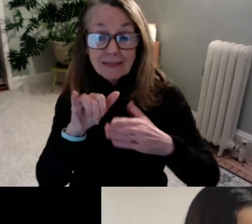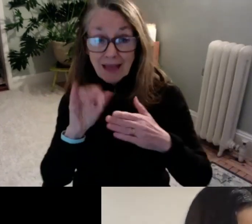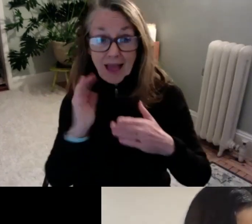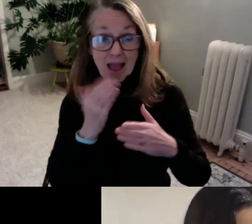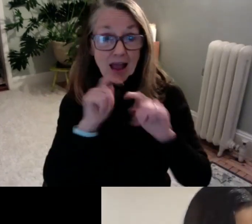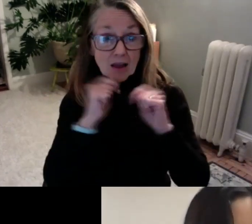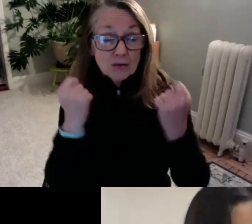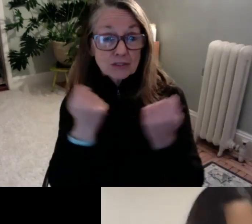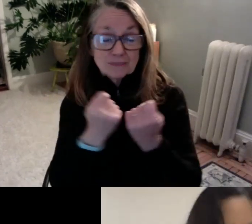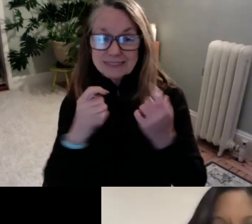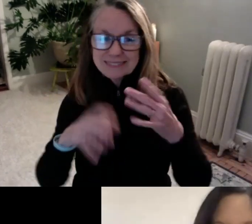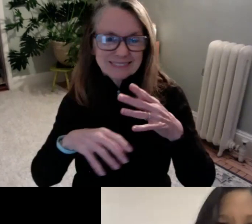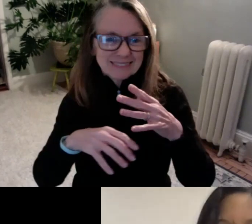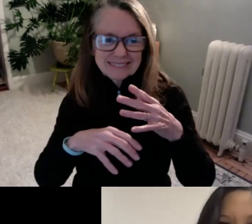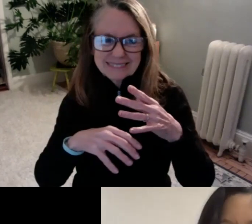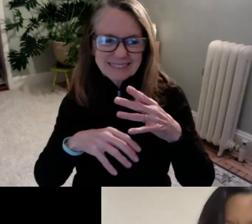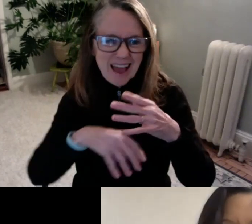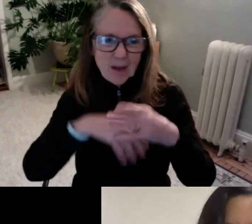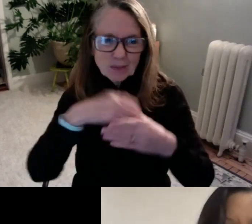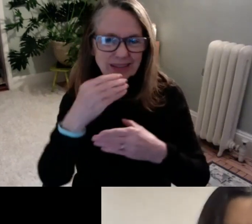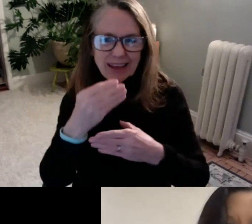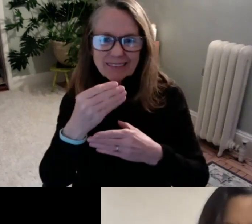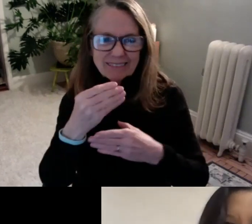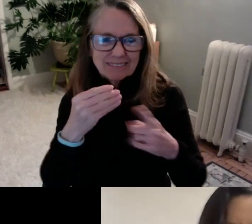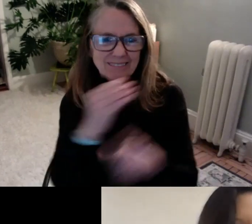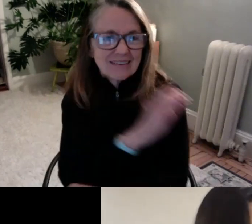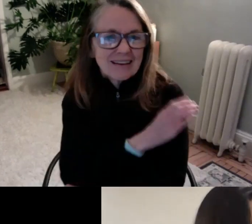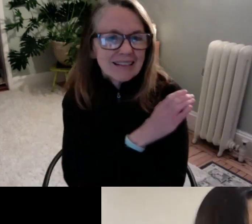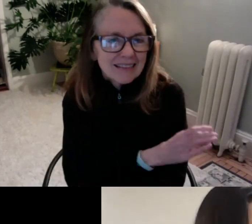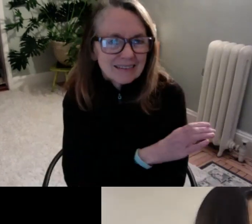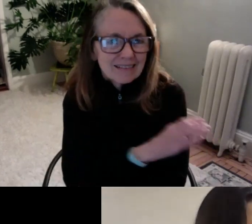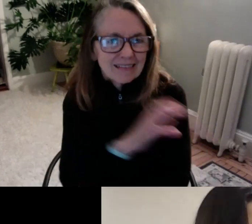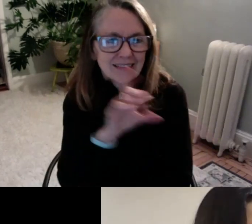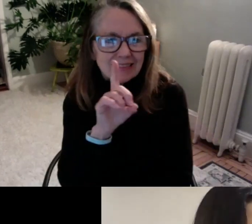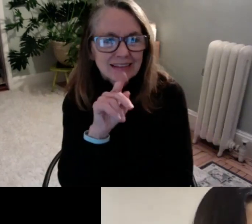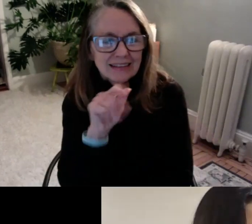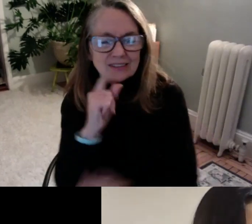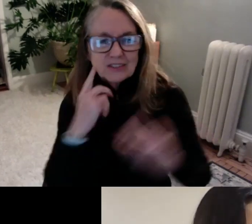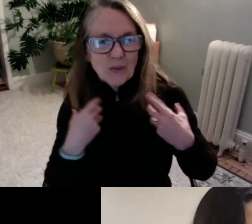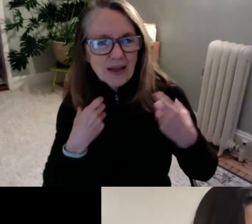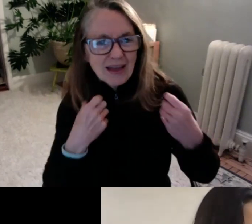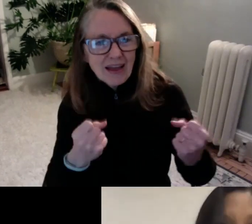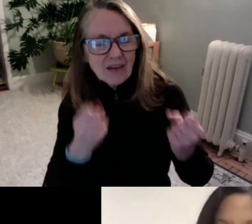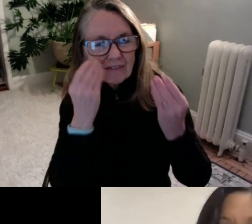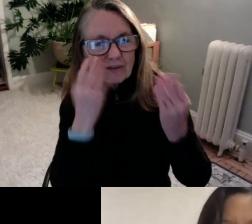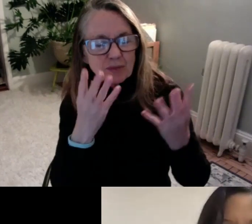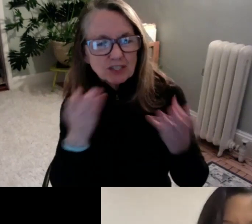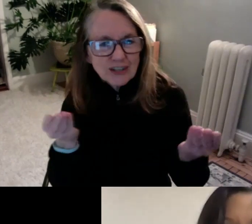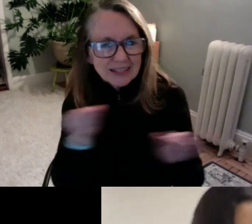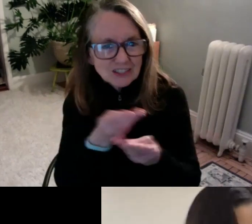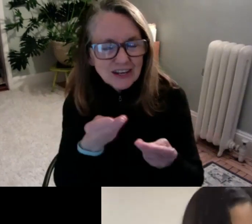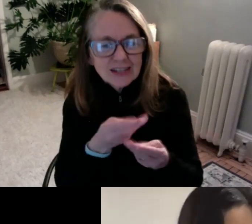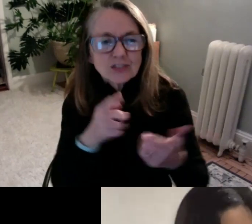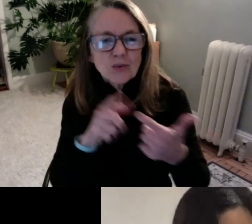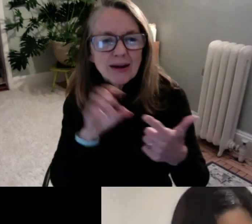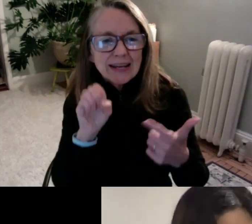outside the purview of real clinical data. So, you know, health information exchange or EMR data, that